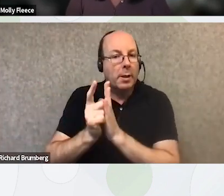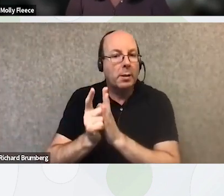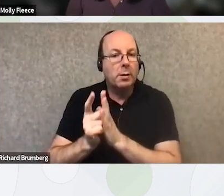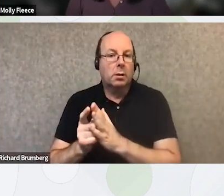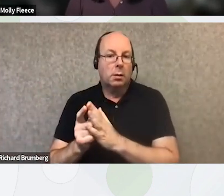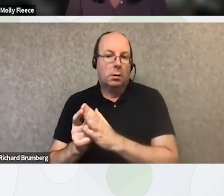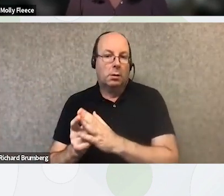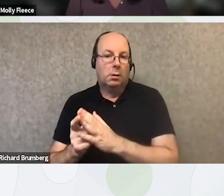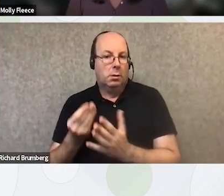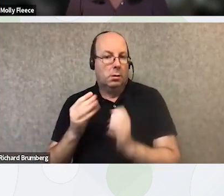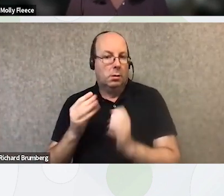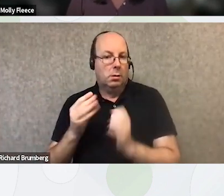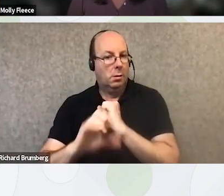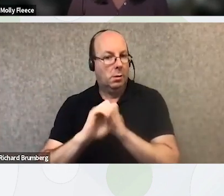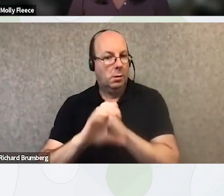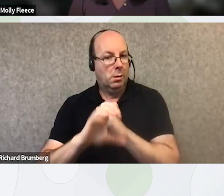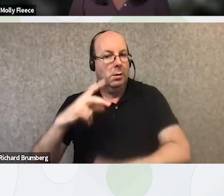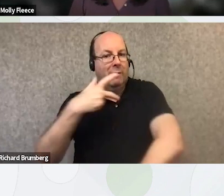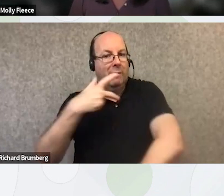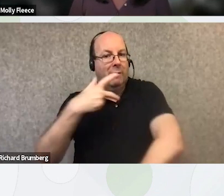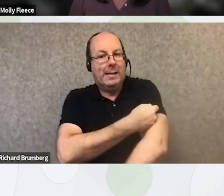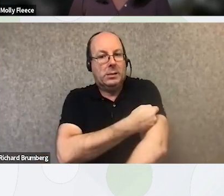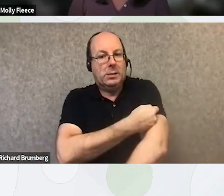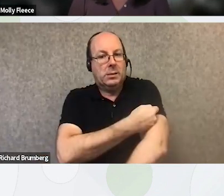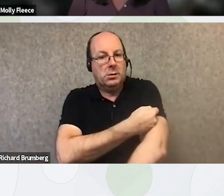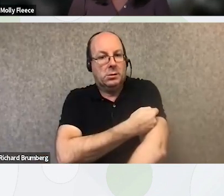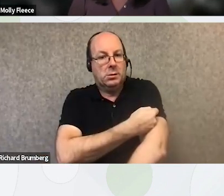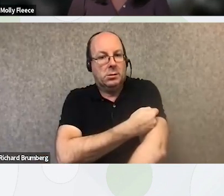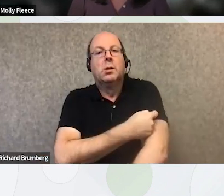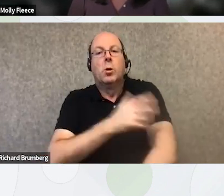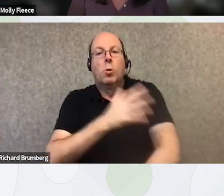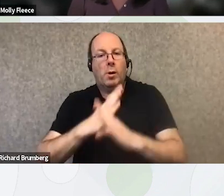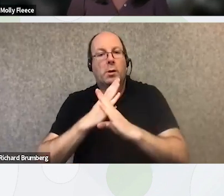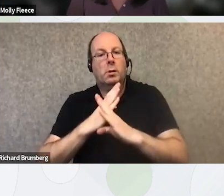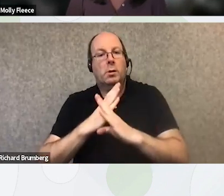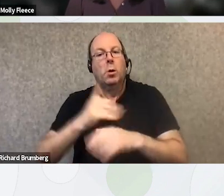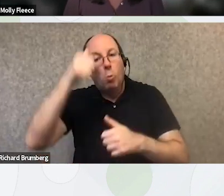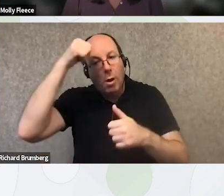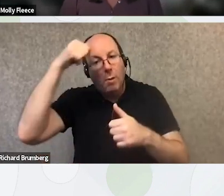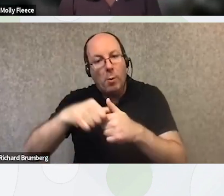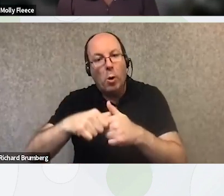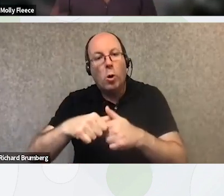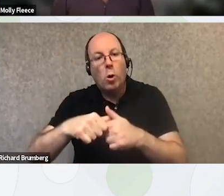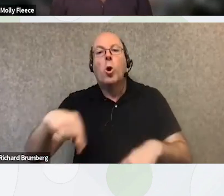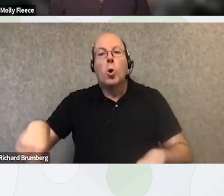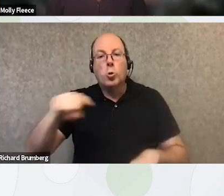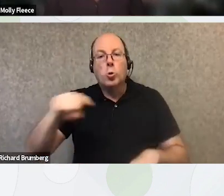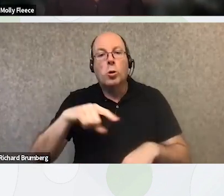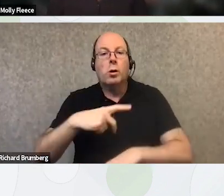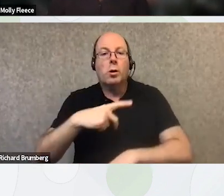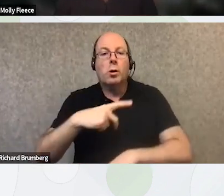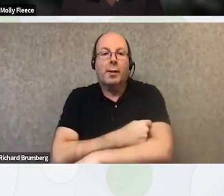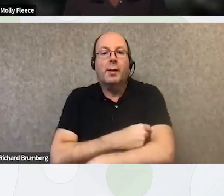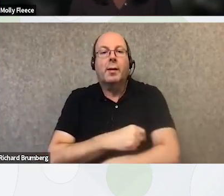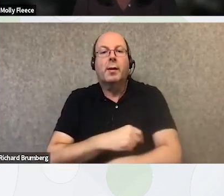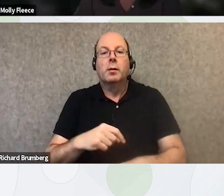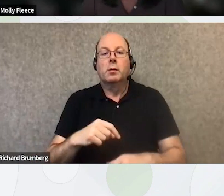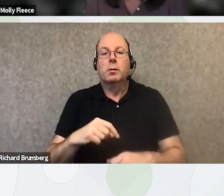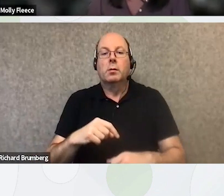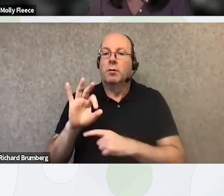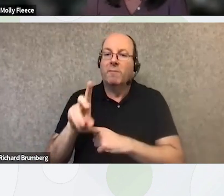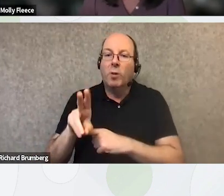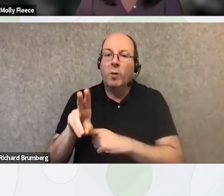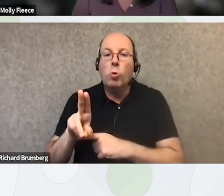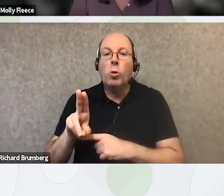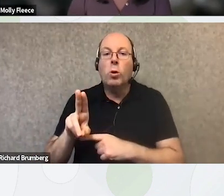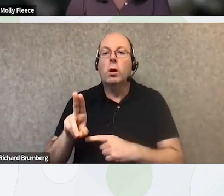for vaccination as a means of prevention. So don't forget to vaccinate if there is an influenza outbreak.